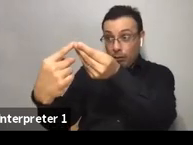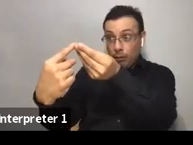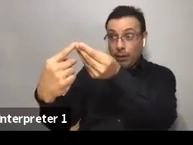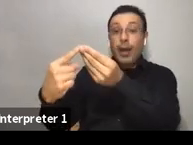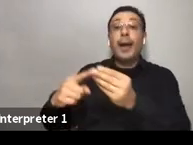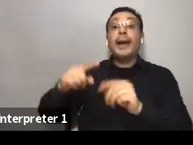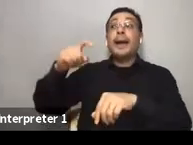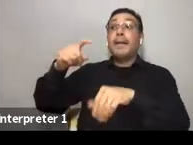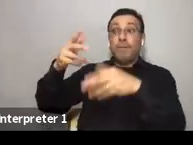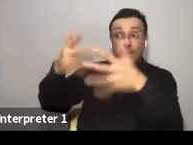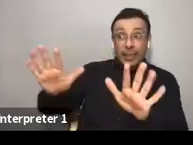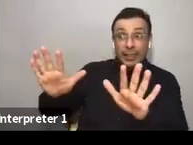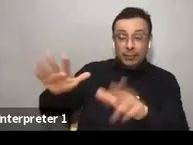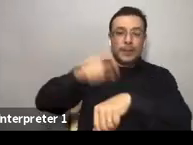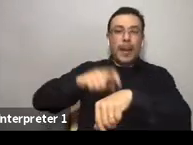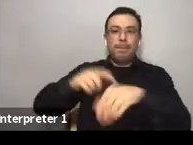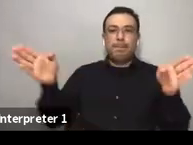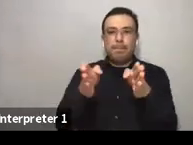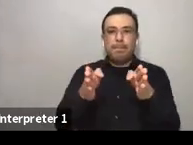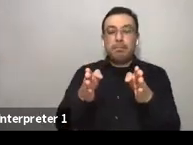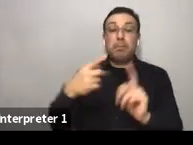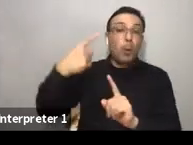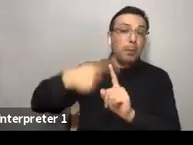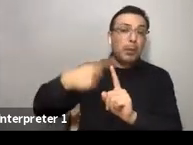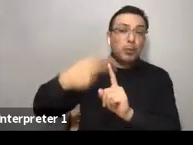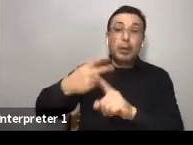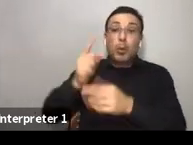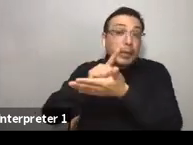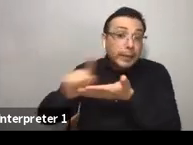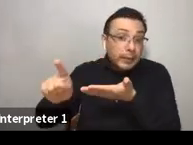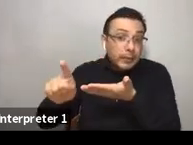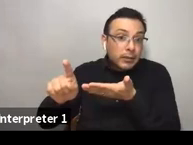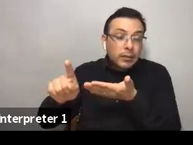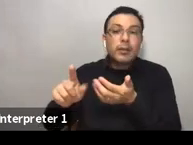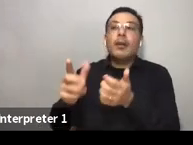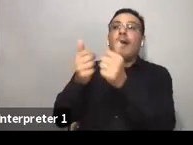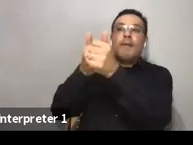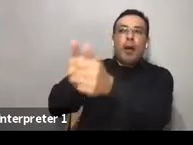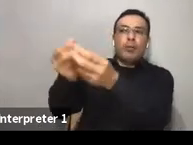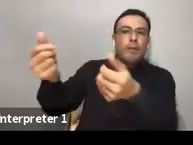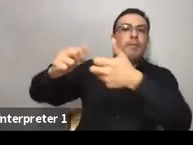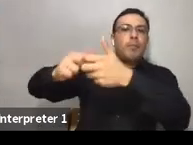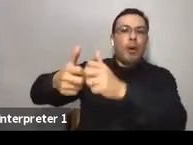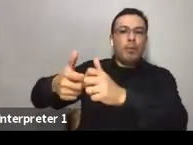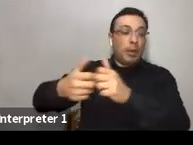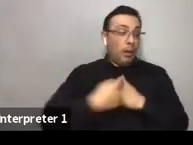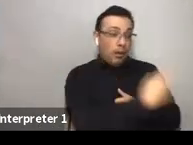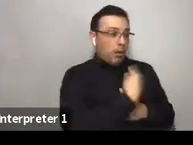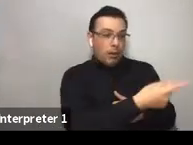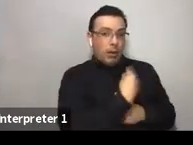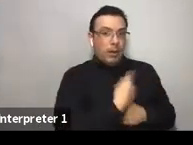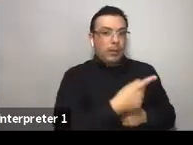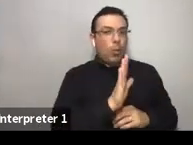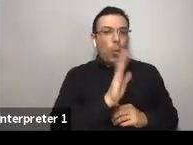Specific means that there are clear, identifiable items subject to release, that it's not generalized. You're not saying